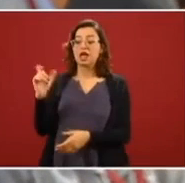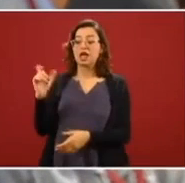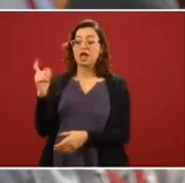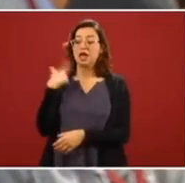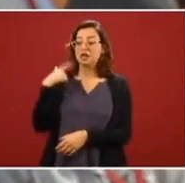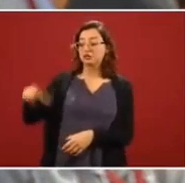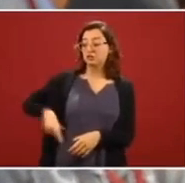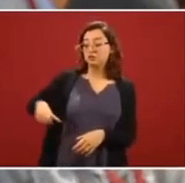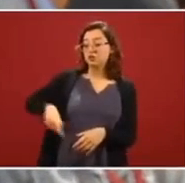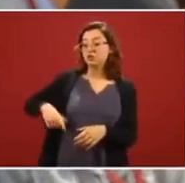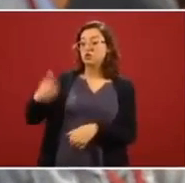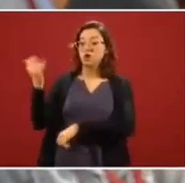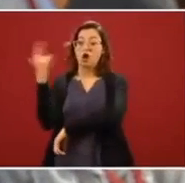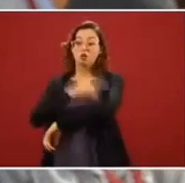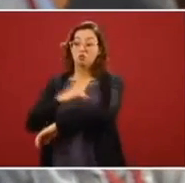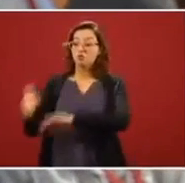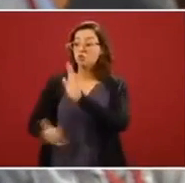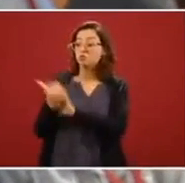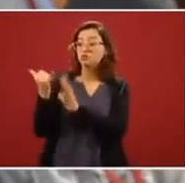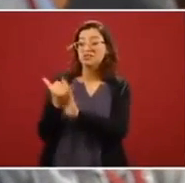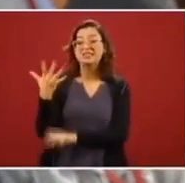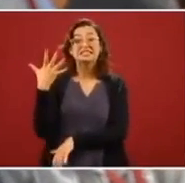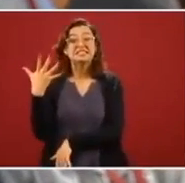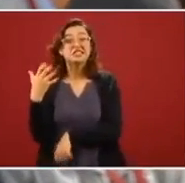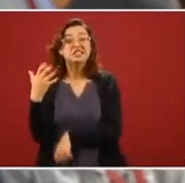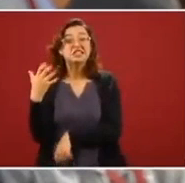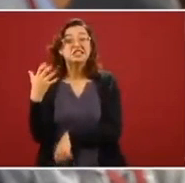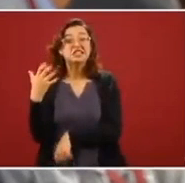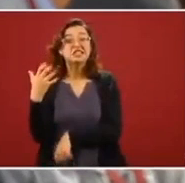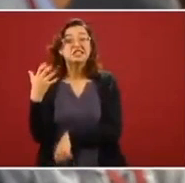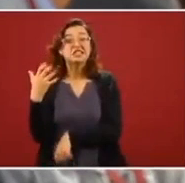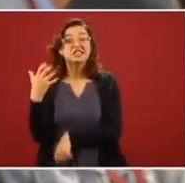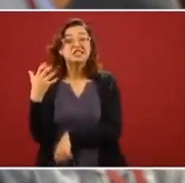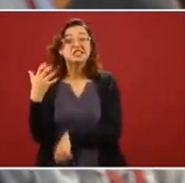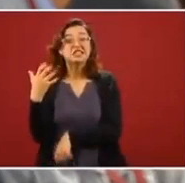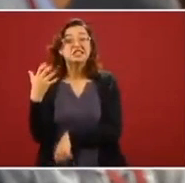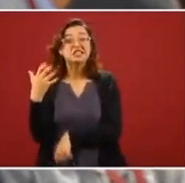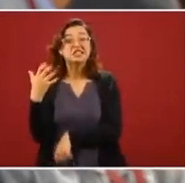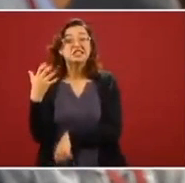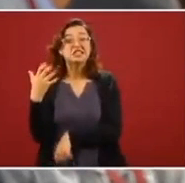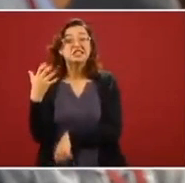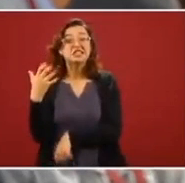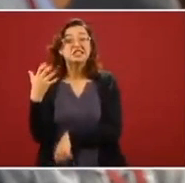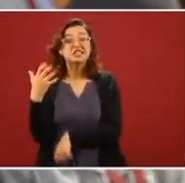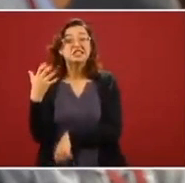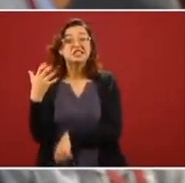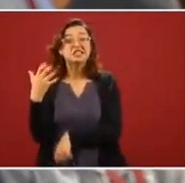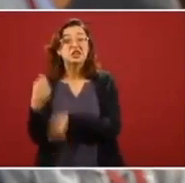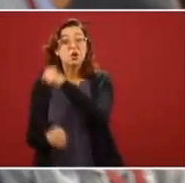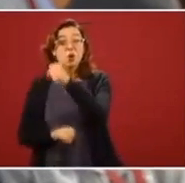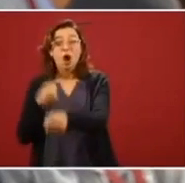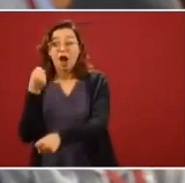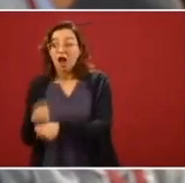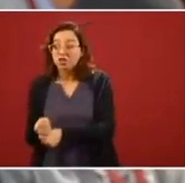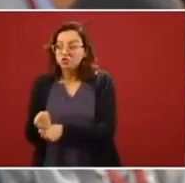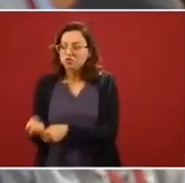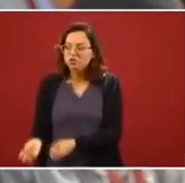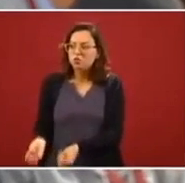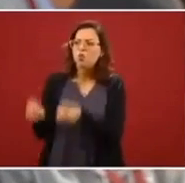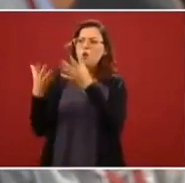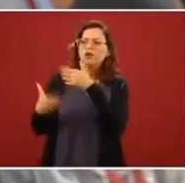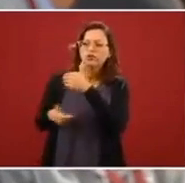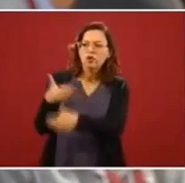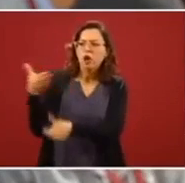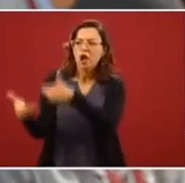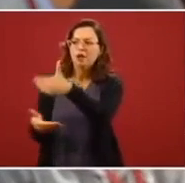administration Y qué es cuáles son los avances de estos meses de esta obra. and what the advances are of this work. Hacer la petición para